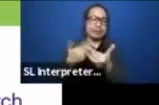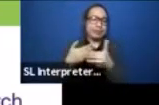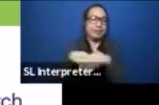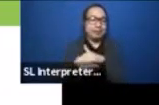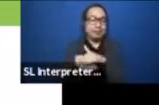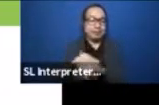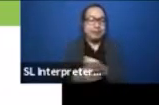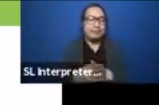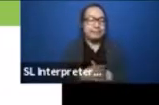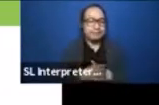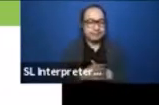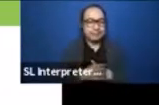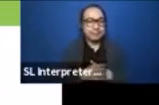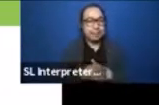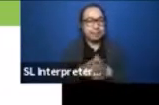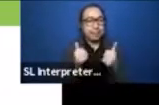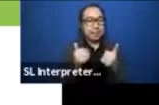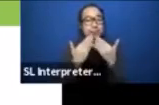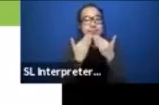So thank you.